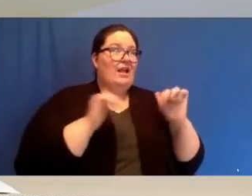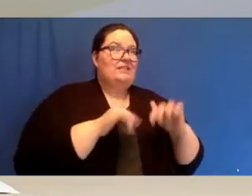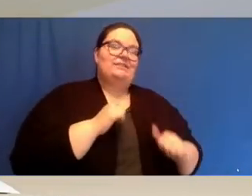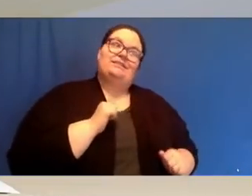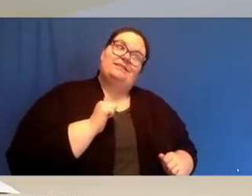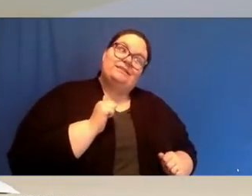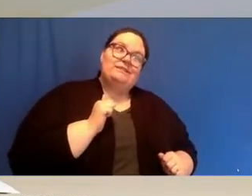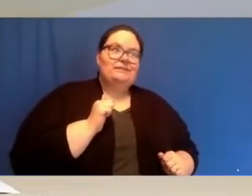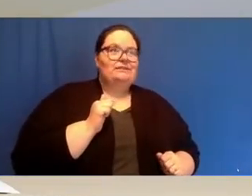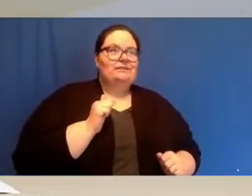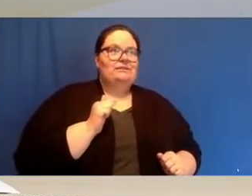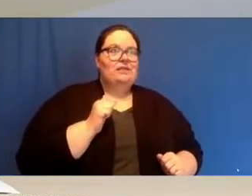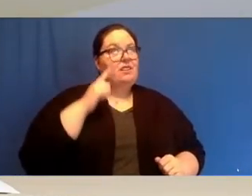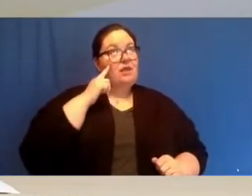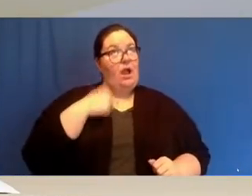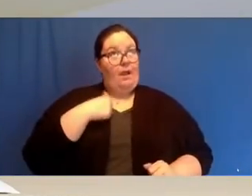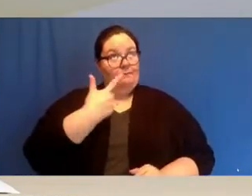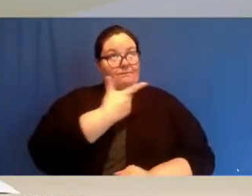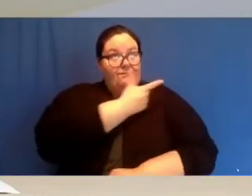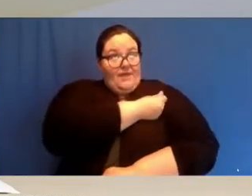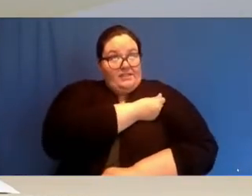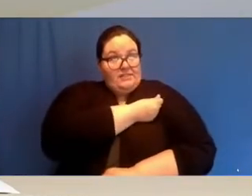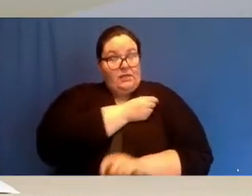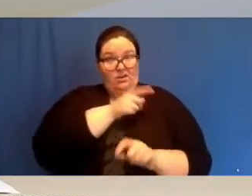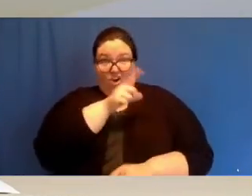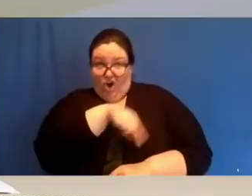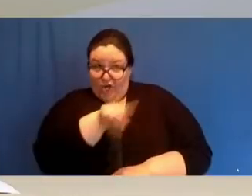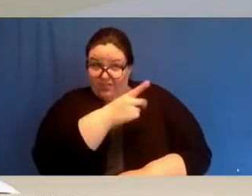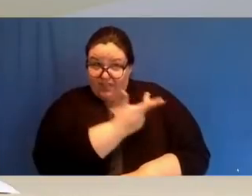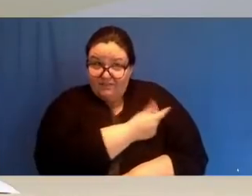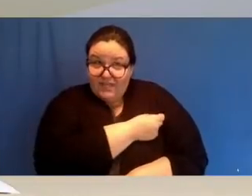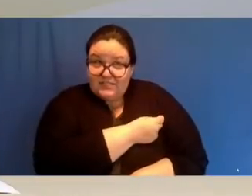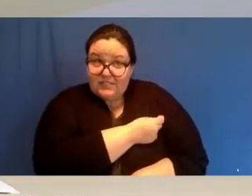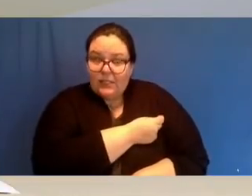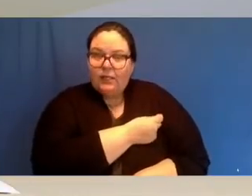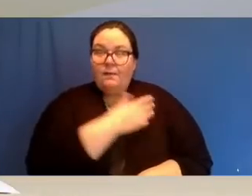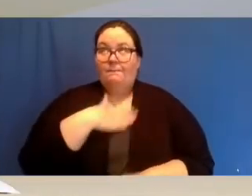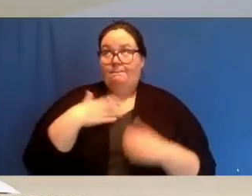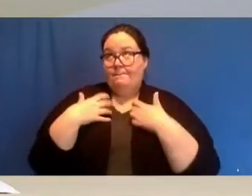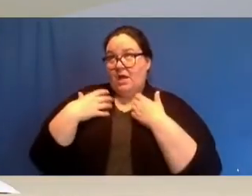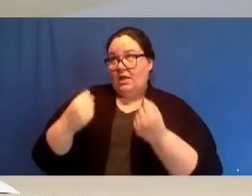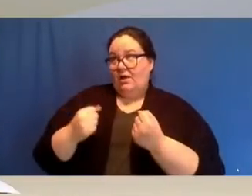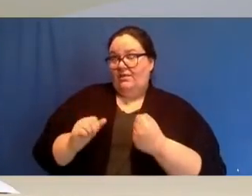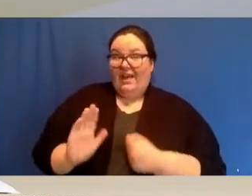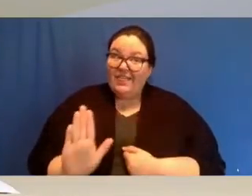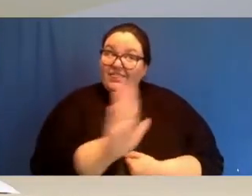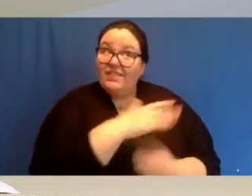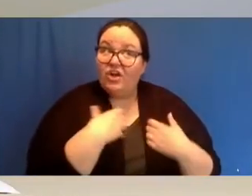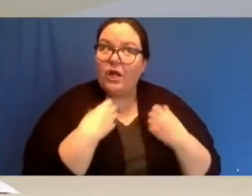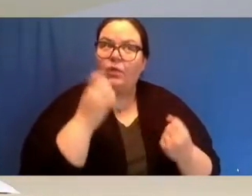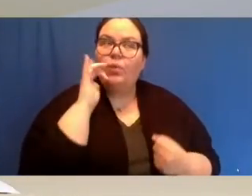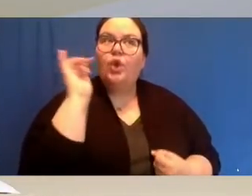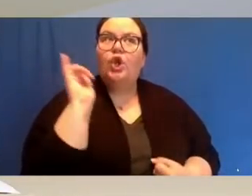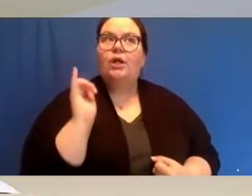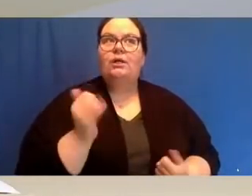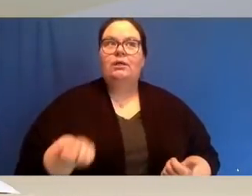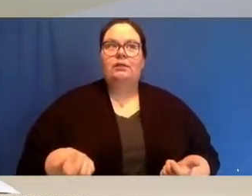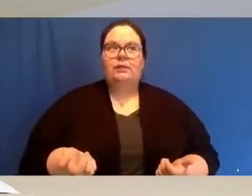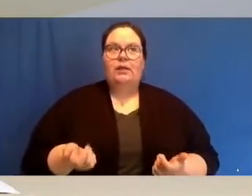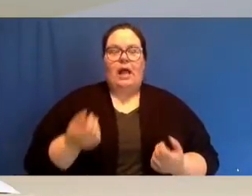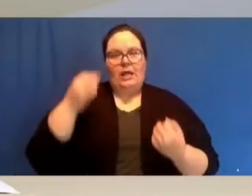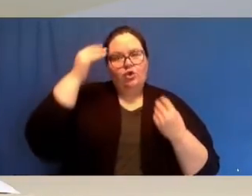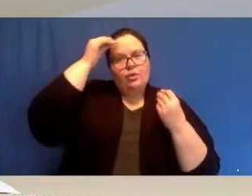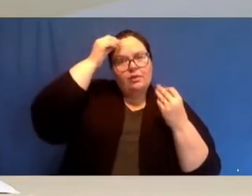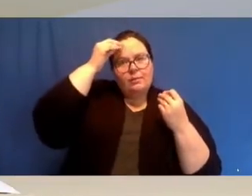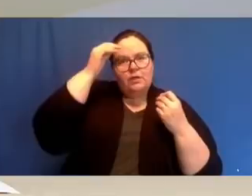think about our own vaccine status and status of others, our own health and the health of others we'll be interacting with. And we need to consider our